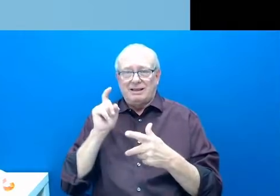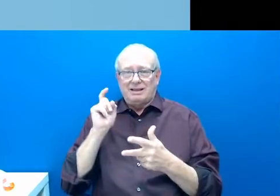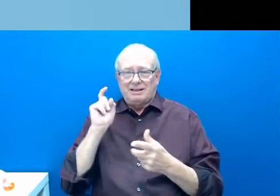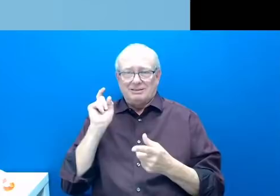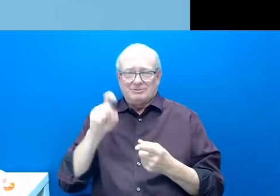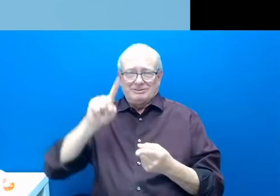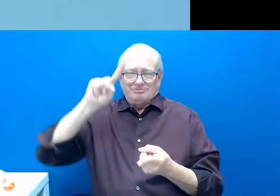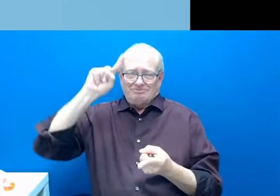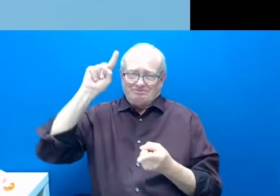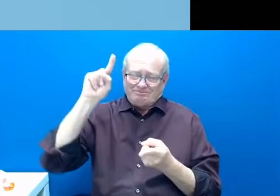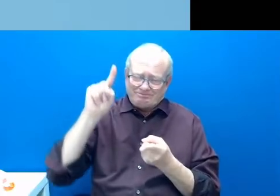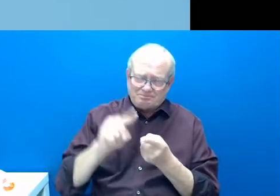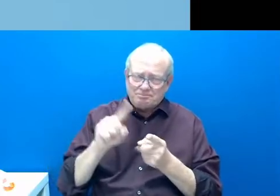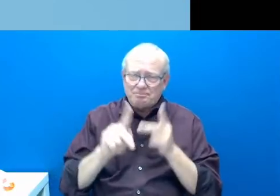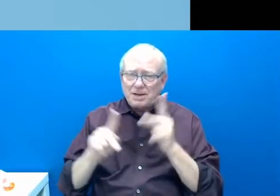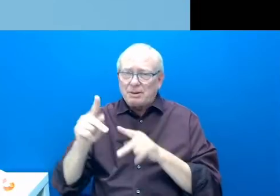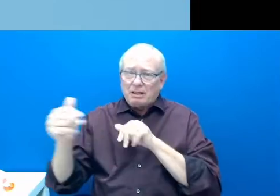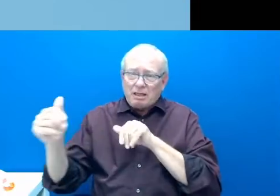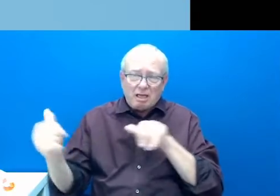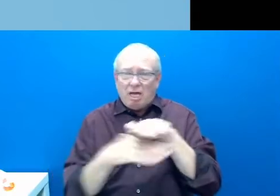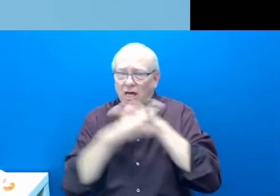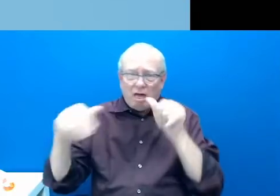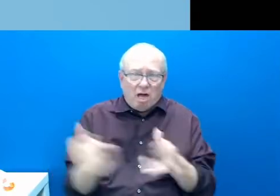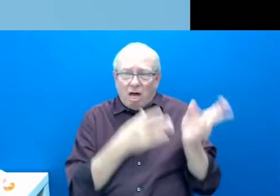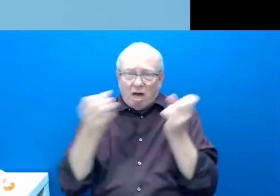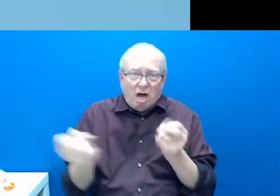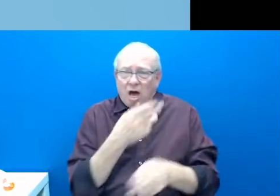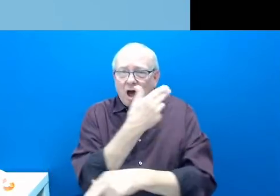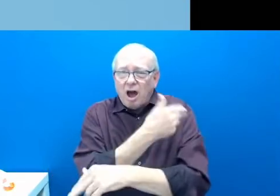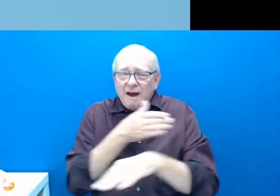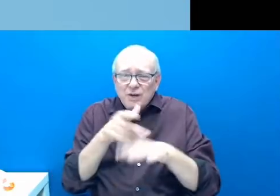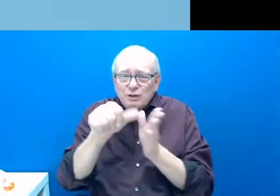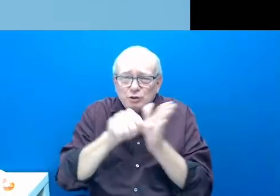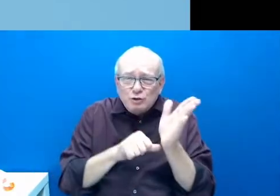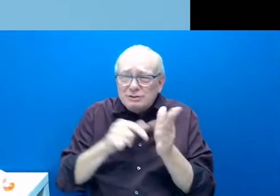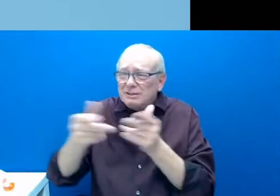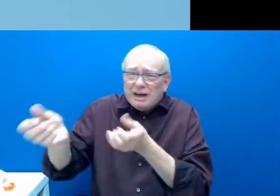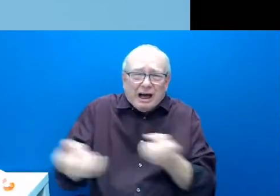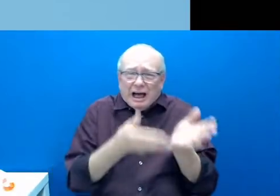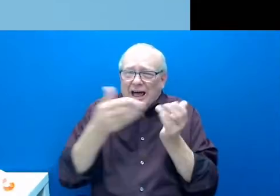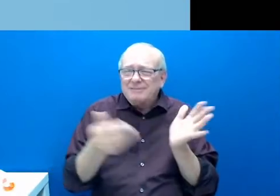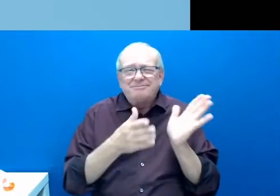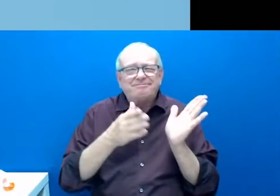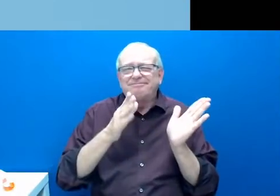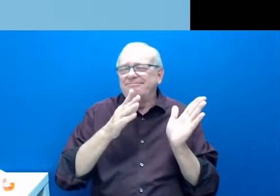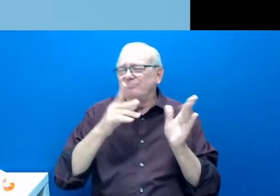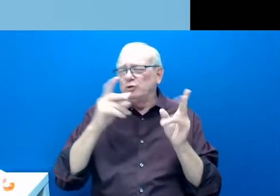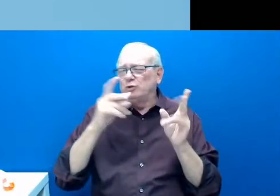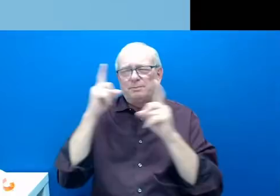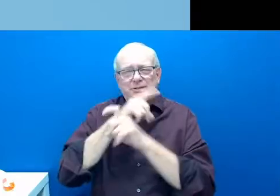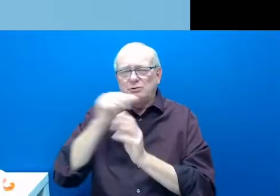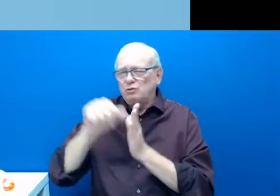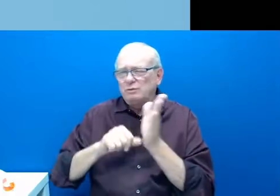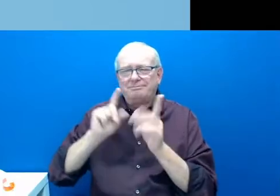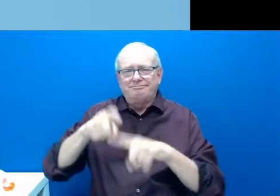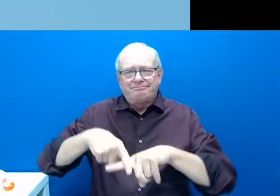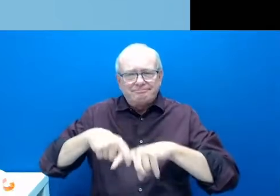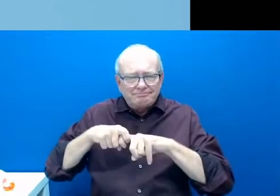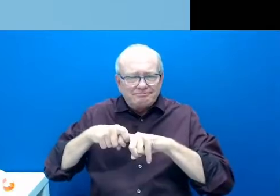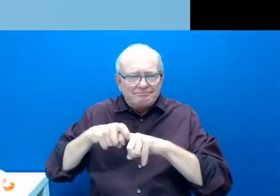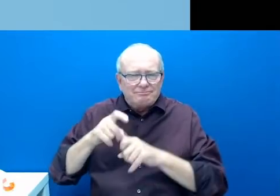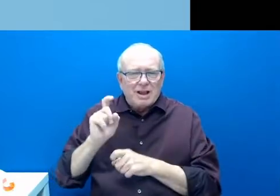of patients that are coming in after surgical procedures. Really complicated surgeries require a stay in the